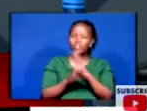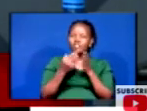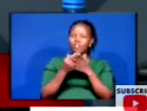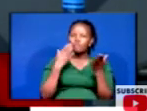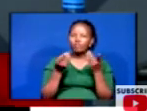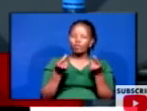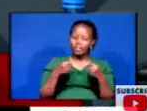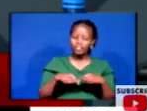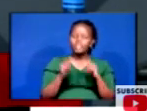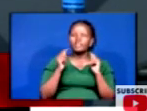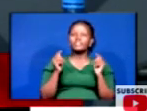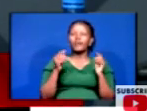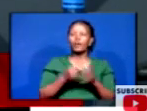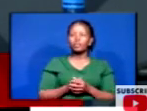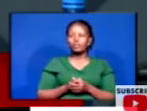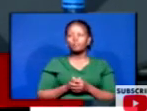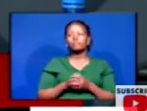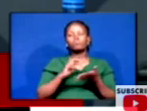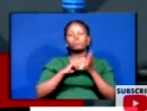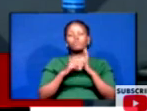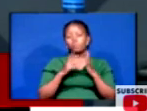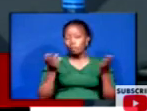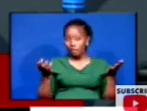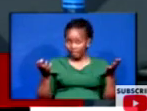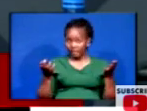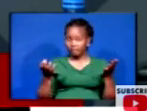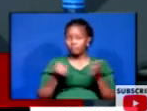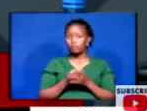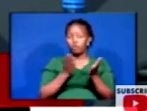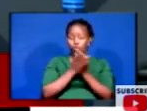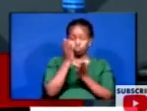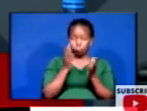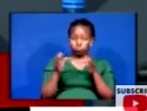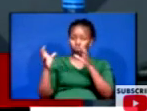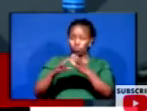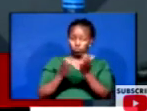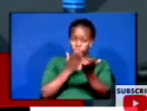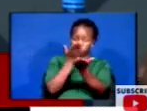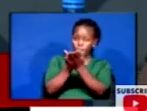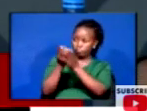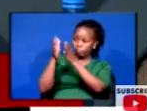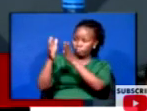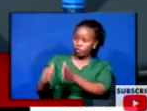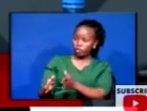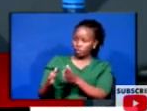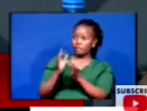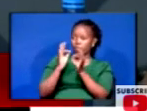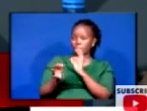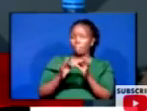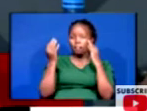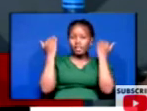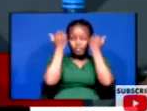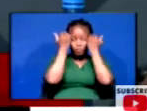Yeah, just conclude that. Yeah, point. And so according to the petitioners, if the court was candid enough or kind